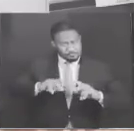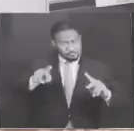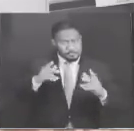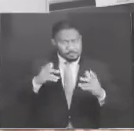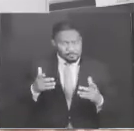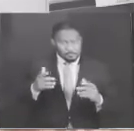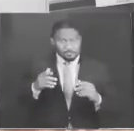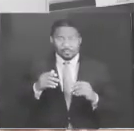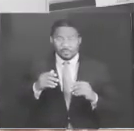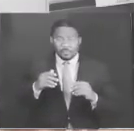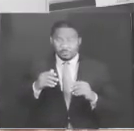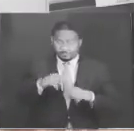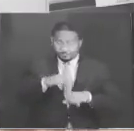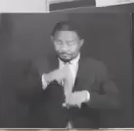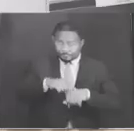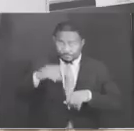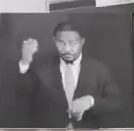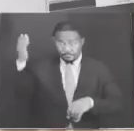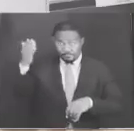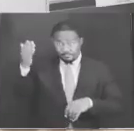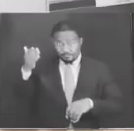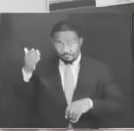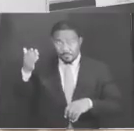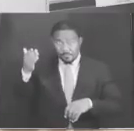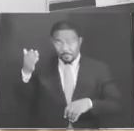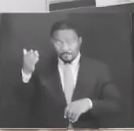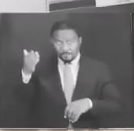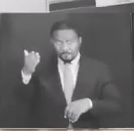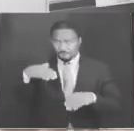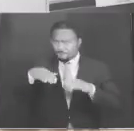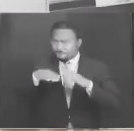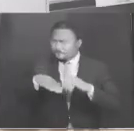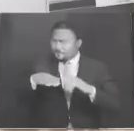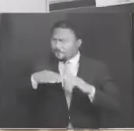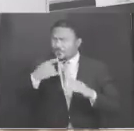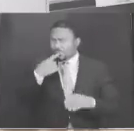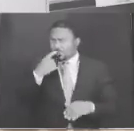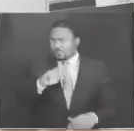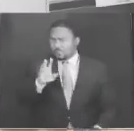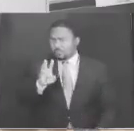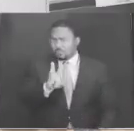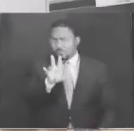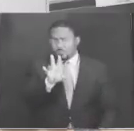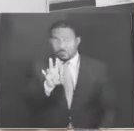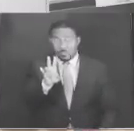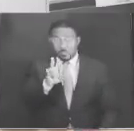the time appointed for statement under Order 67. Mr. Speaker, the